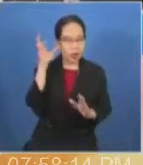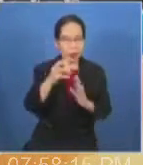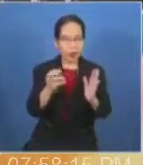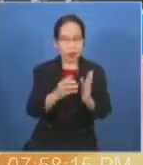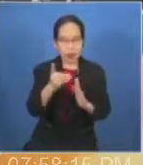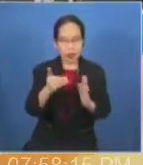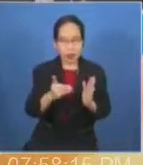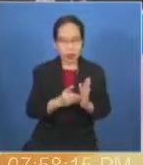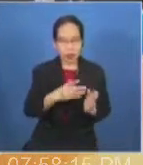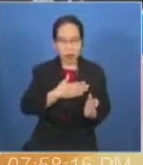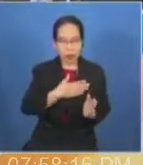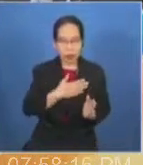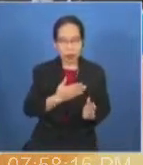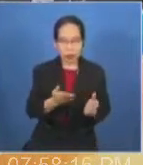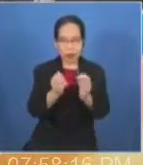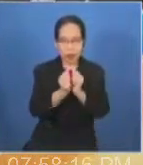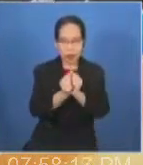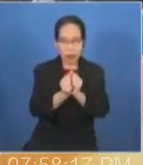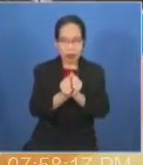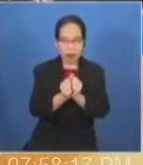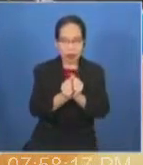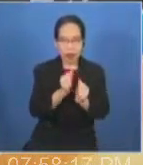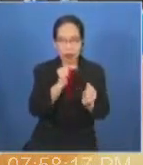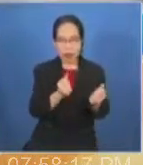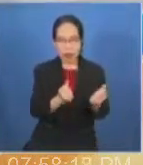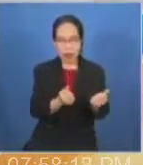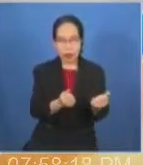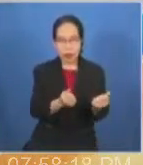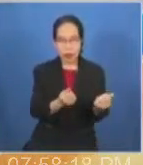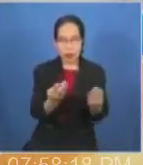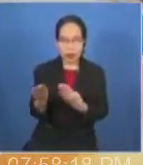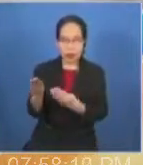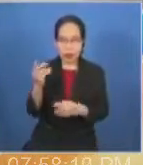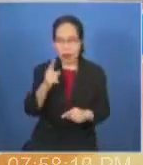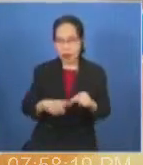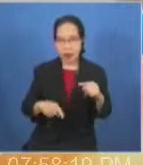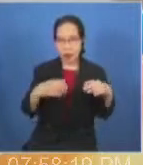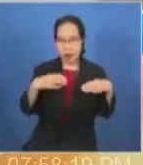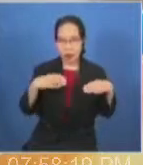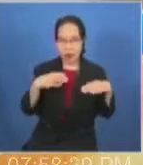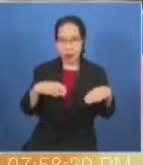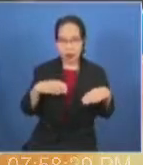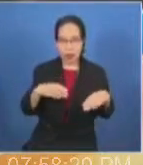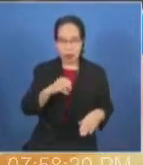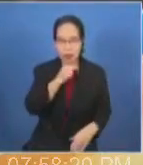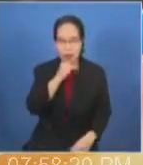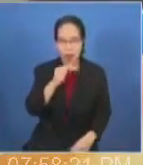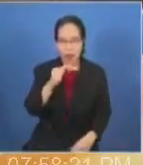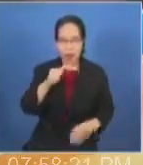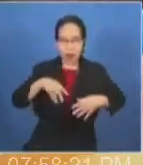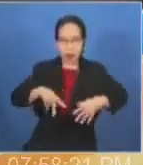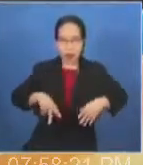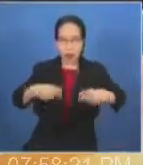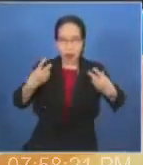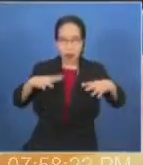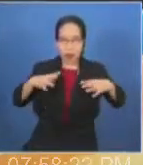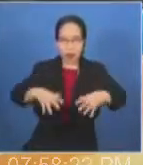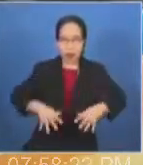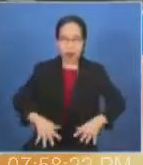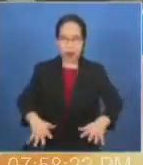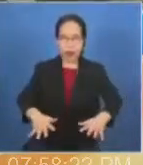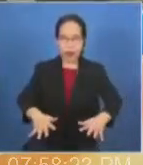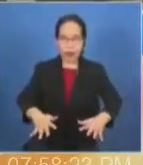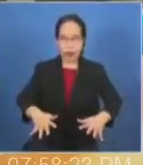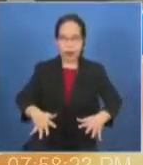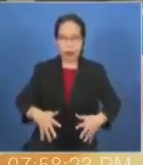opening. Please, don't ask me yet. I still cannot wear what they wear. I don't wear skirts.